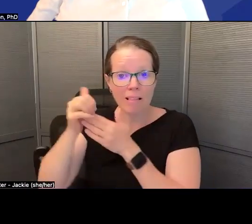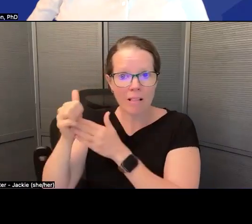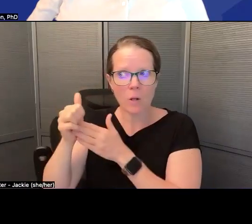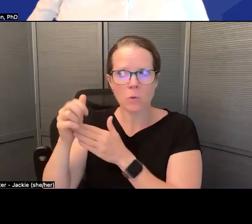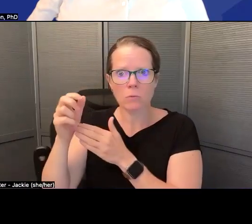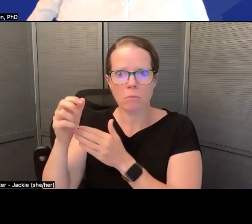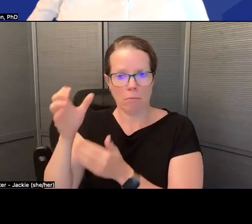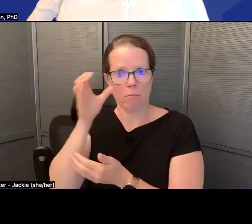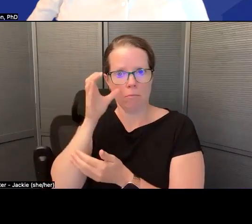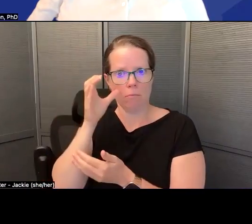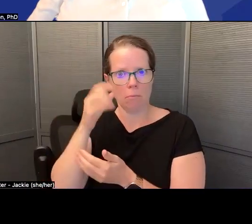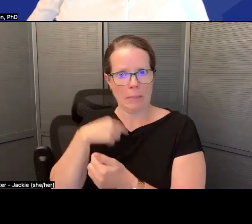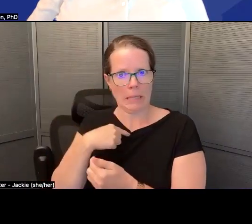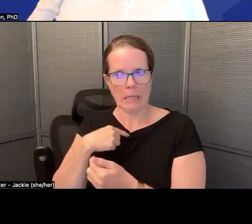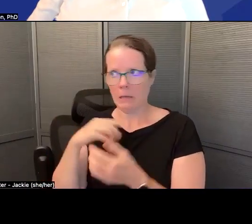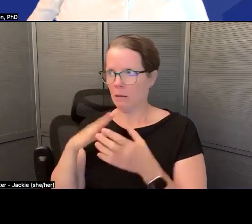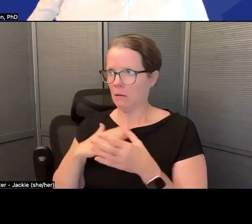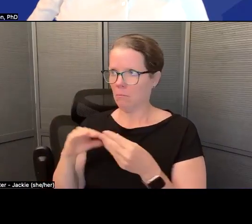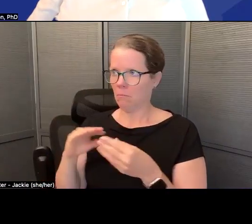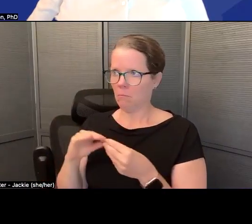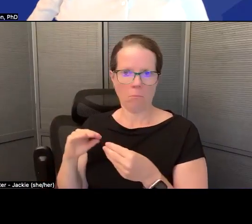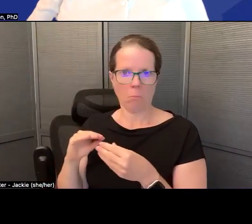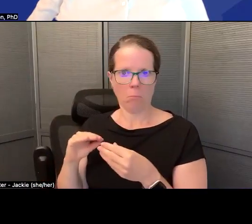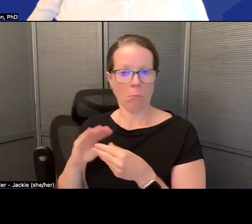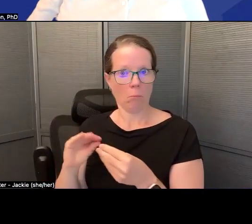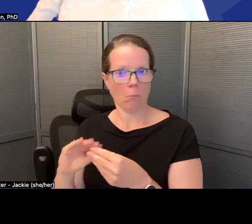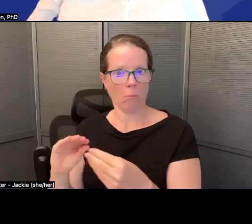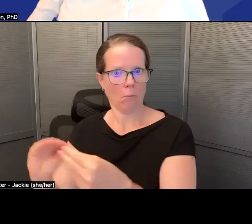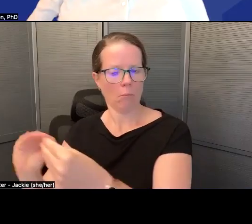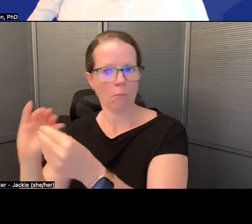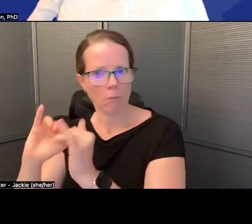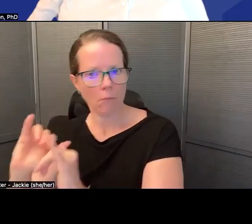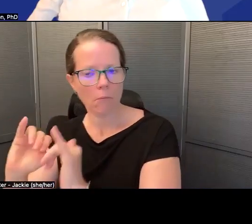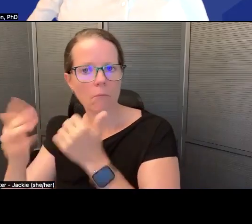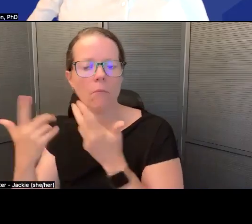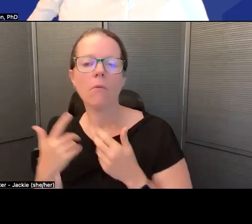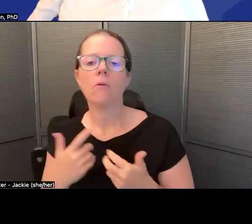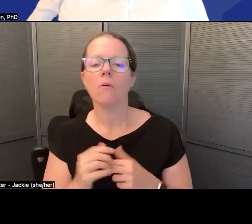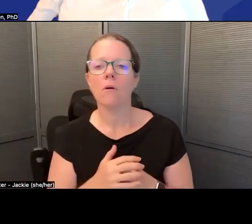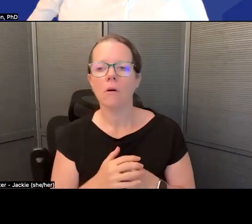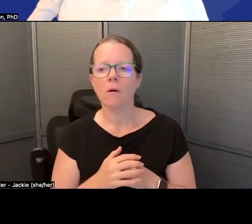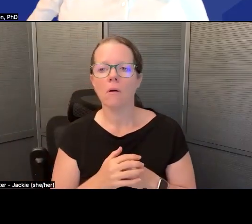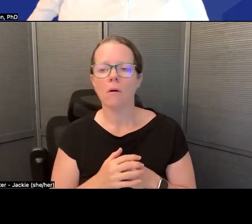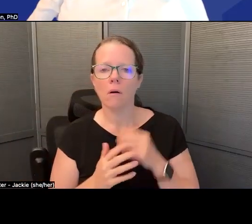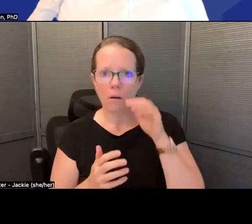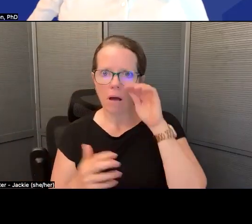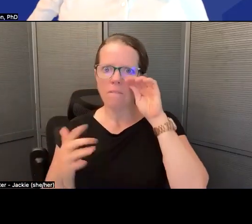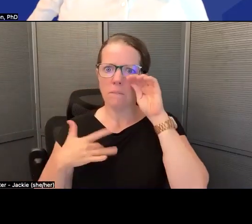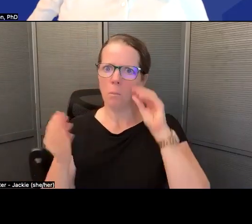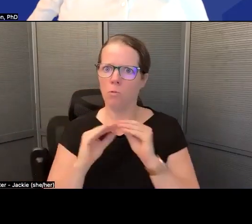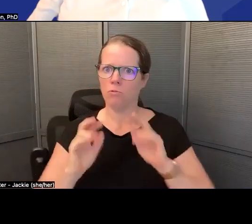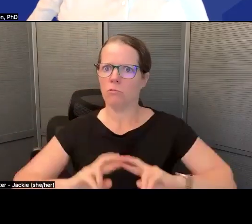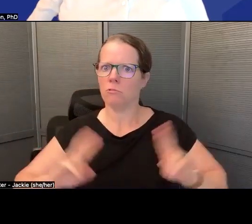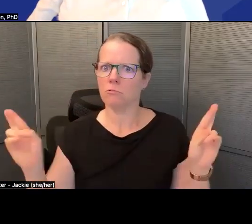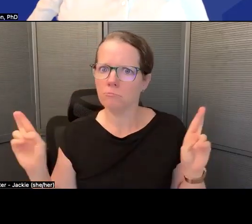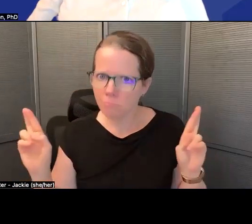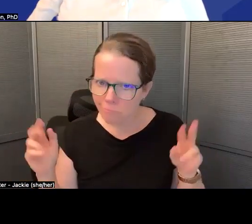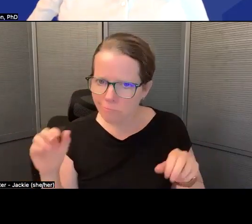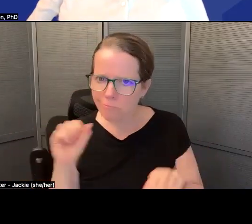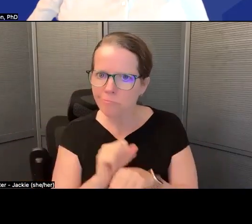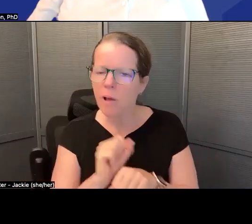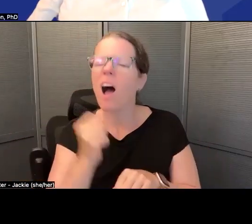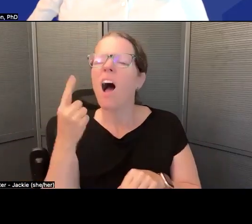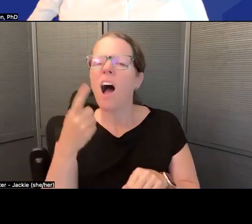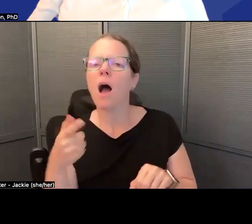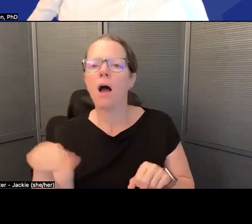definitely improved their sense of preparedness. There was quite a bit of discussion about the reports at the end of shift and